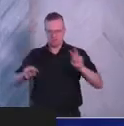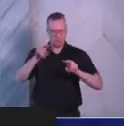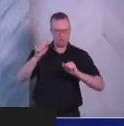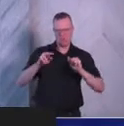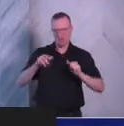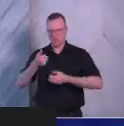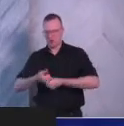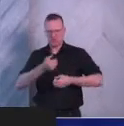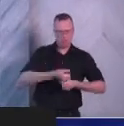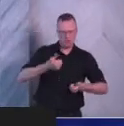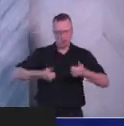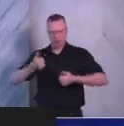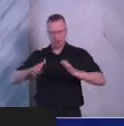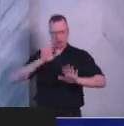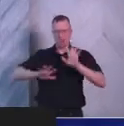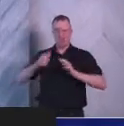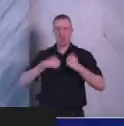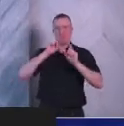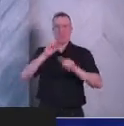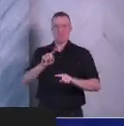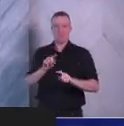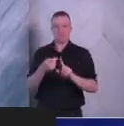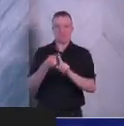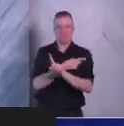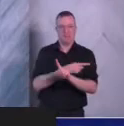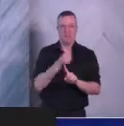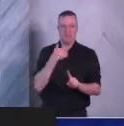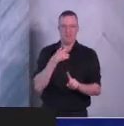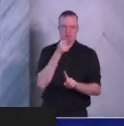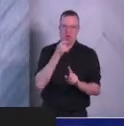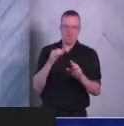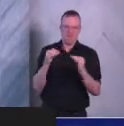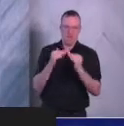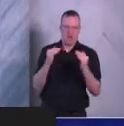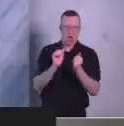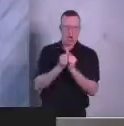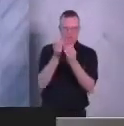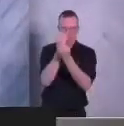I've tried to answer that off script because I don't think that it's fair the way that this is unfolding right now.